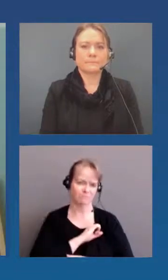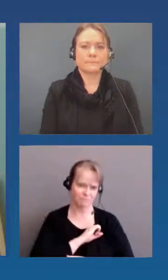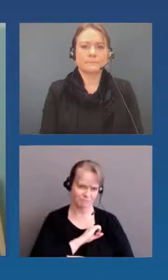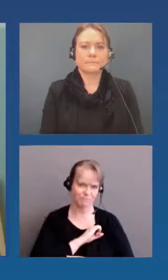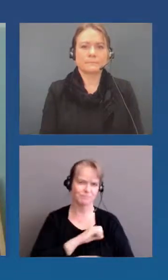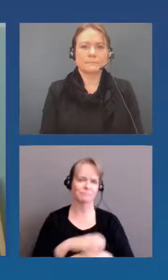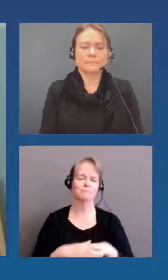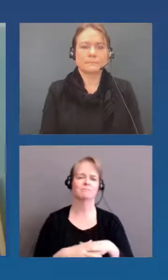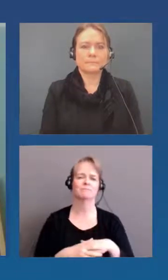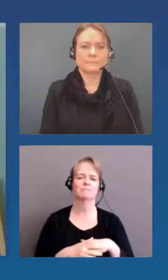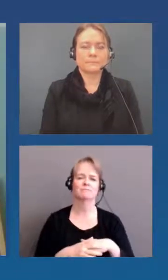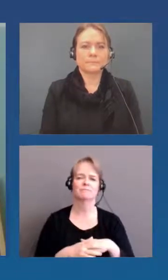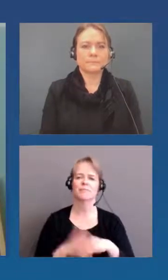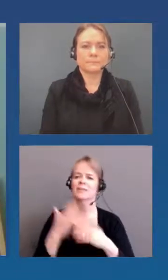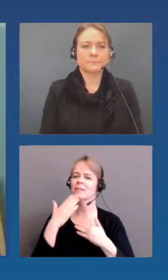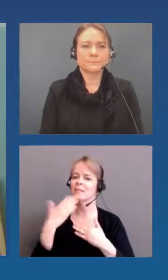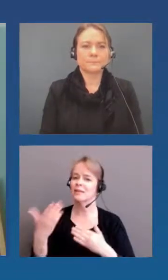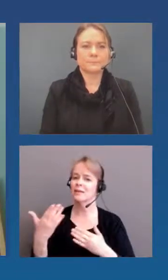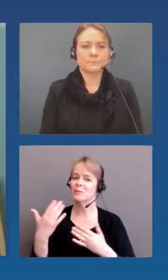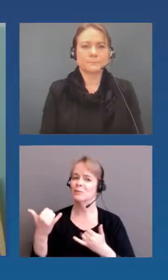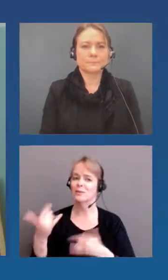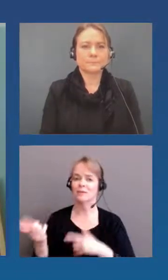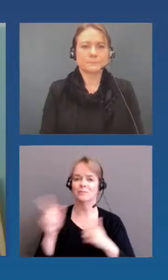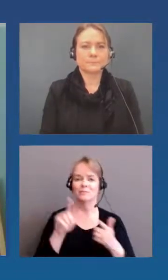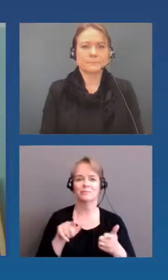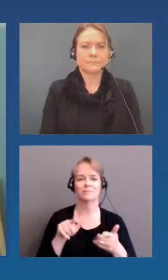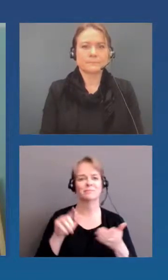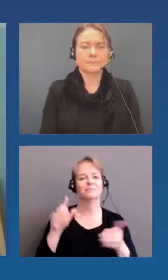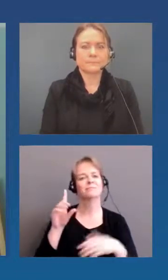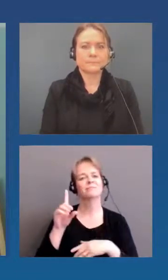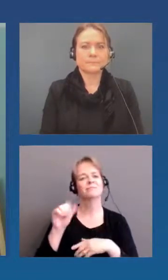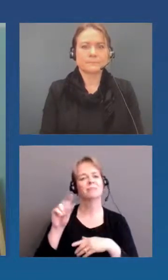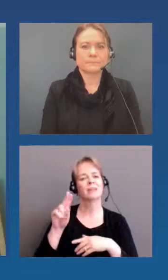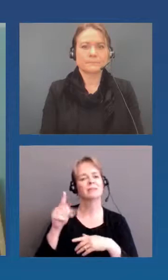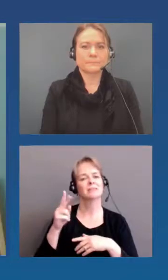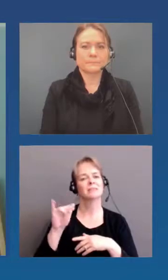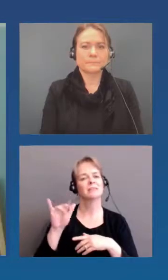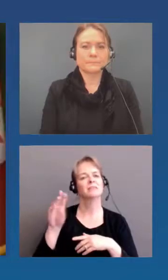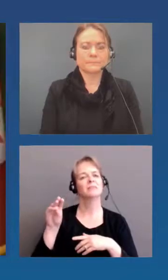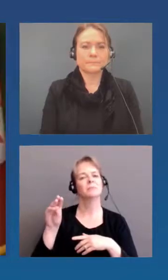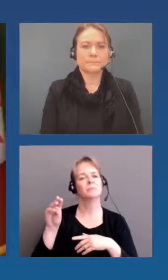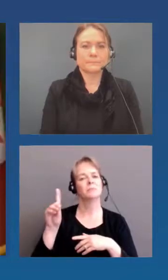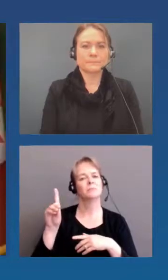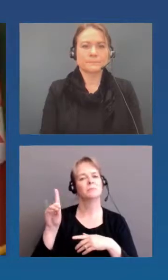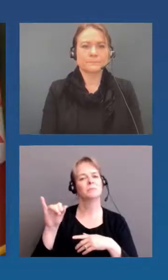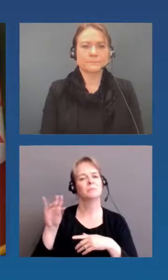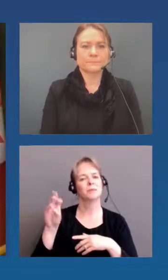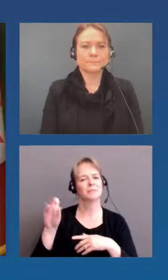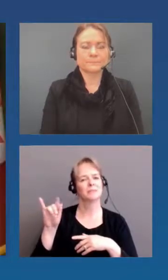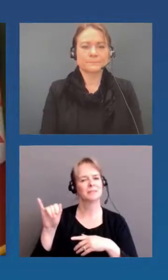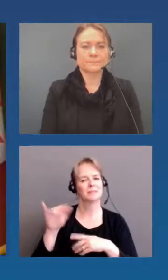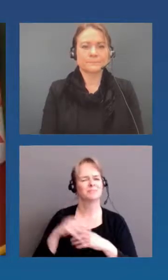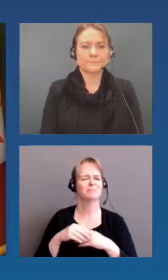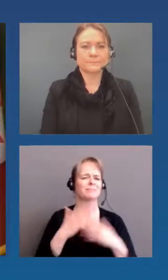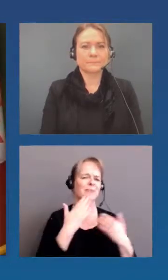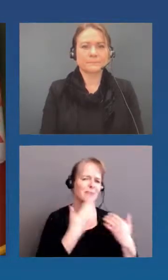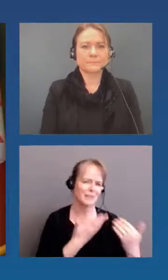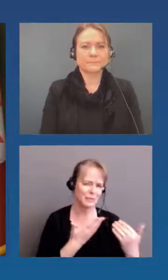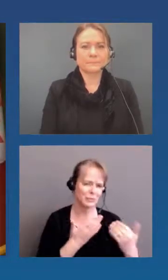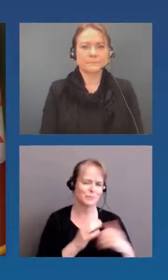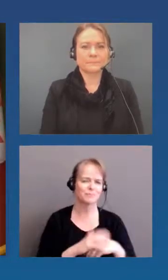Thank you, Councillor Eglai. We will now hear remarks from Anthony Damonte. Thank you, and good afternoon. Bon après-midi tout le